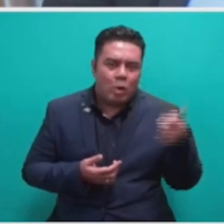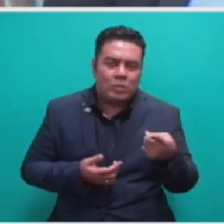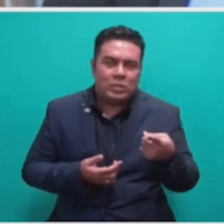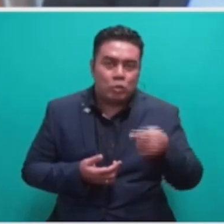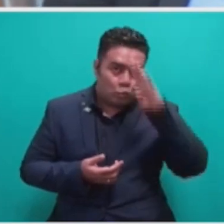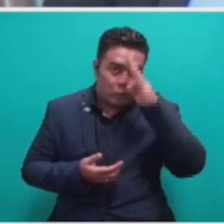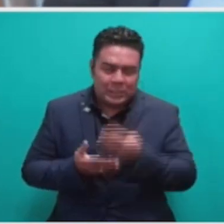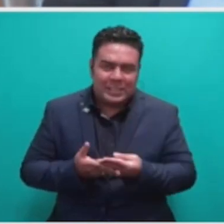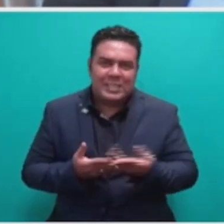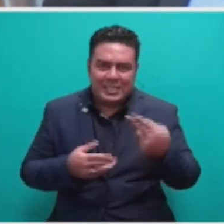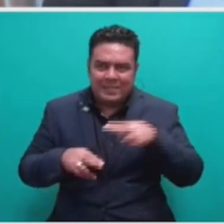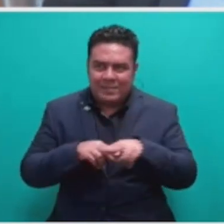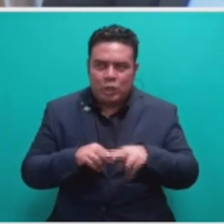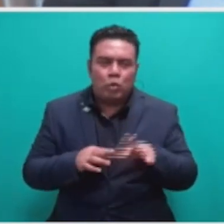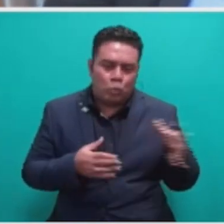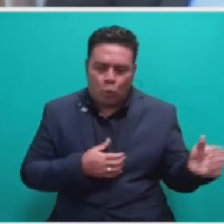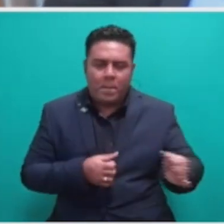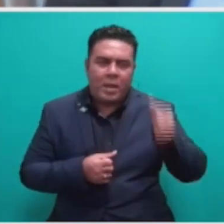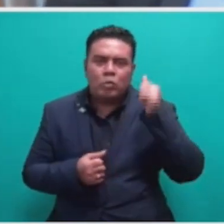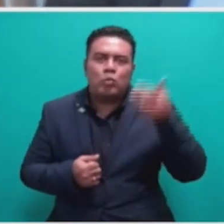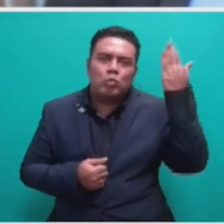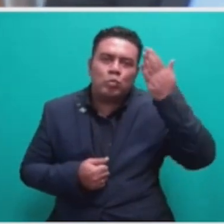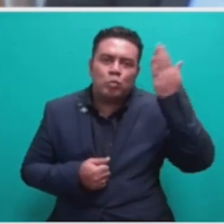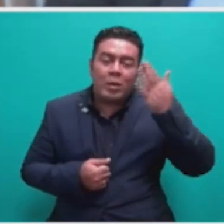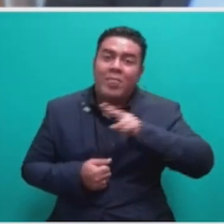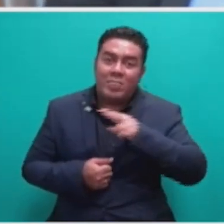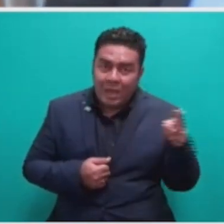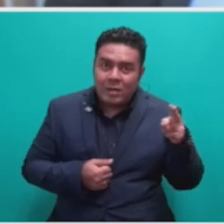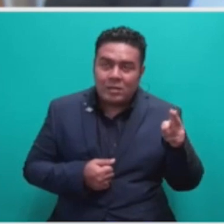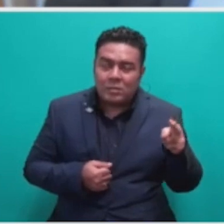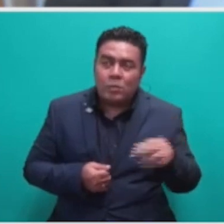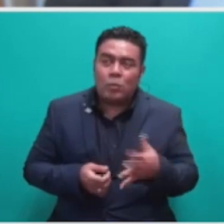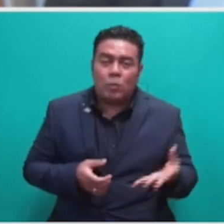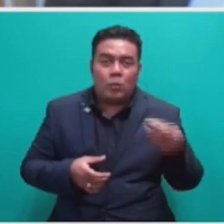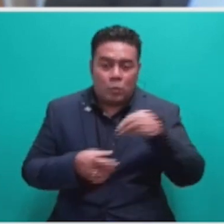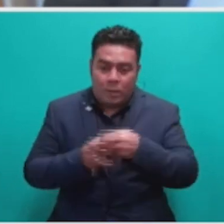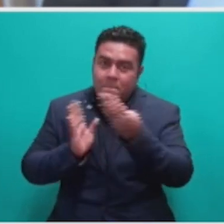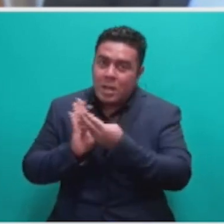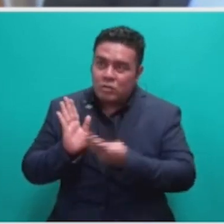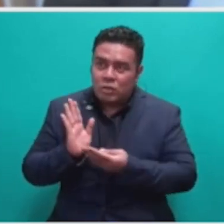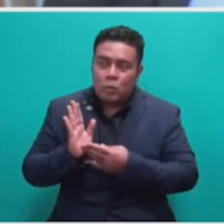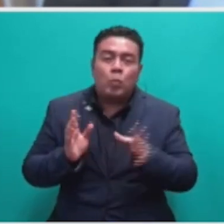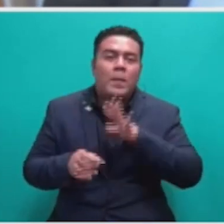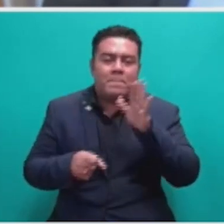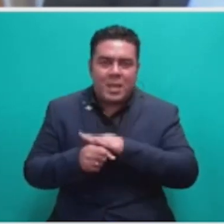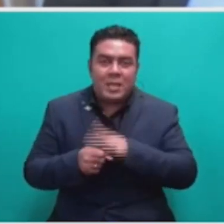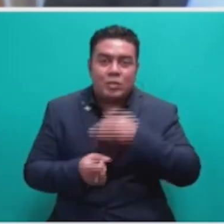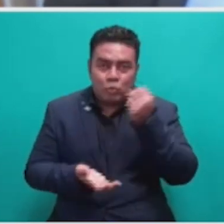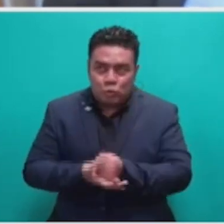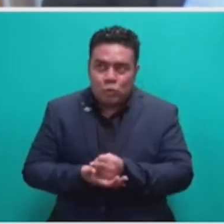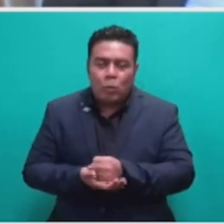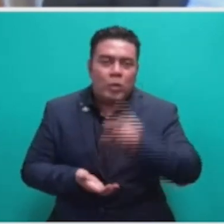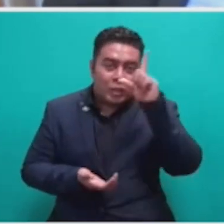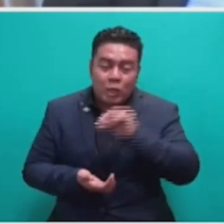227,000 students in the country to get back to the school. Then, Mr. Speaker, when we came to the budget, we made sure that we